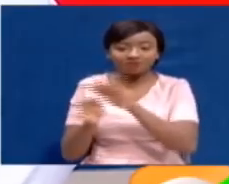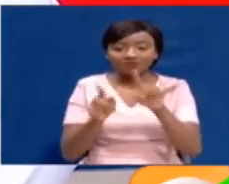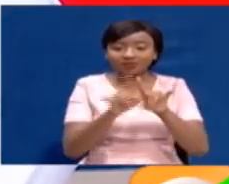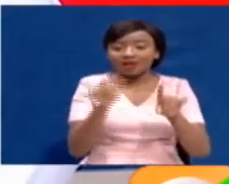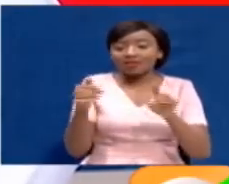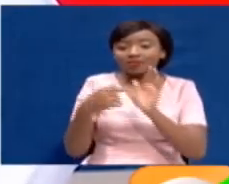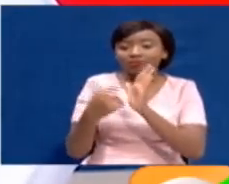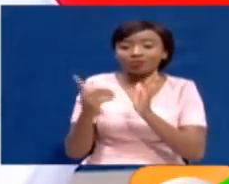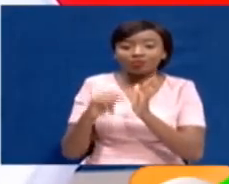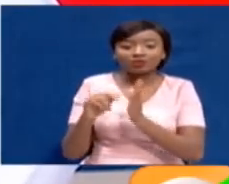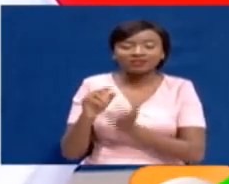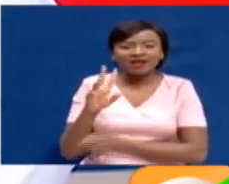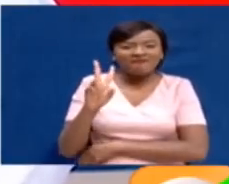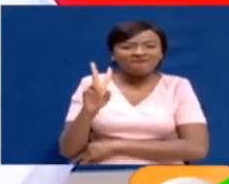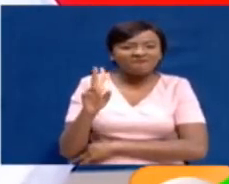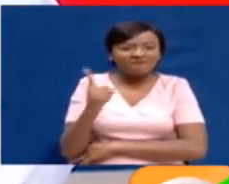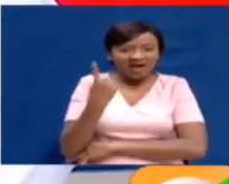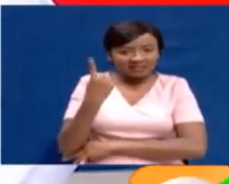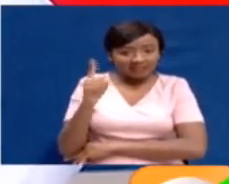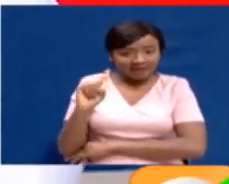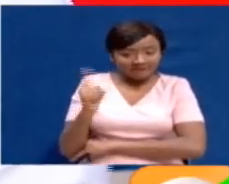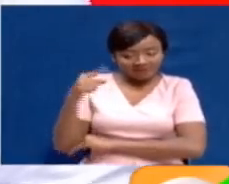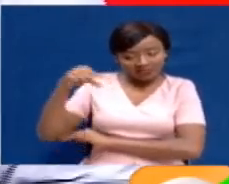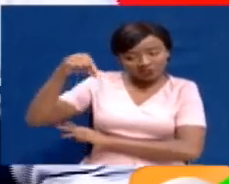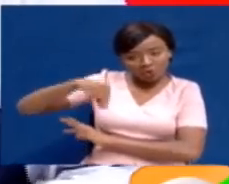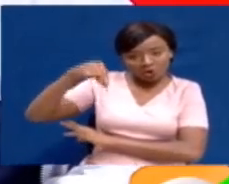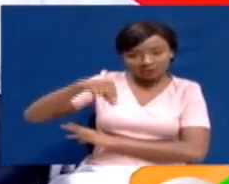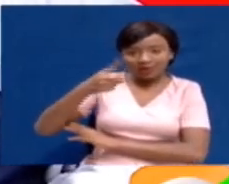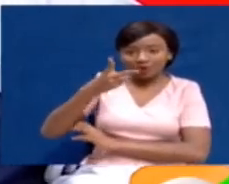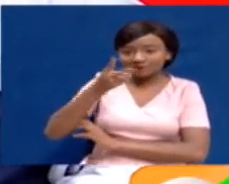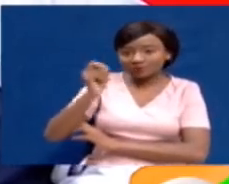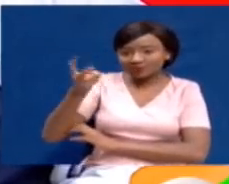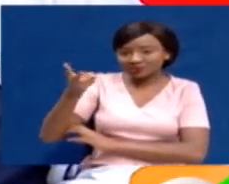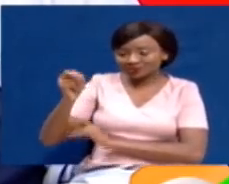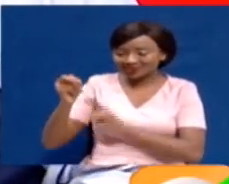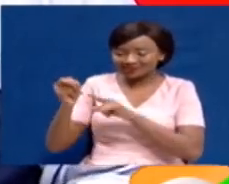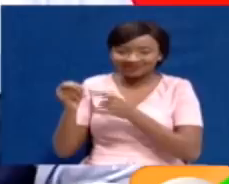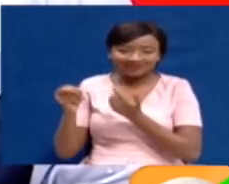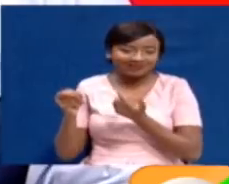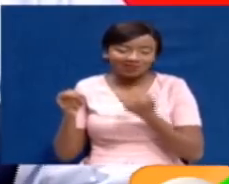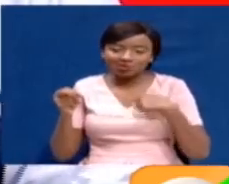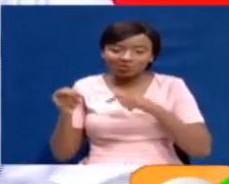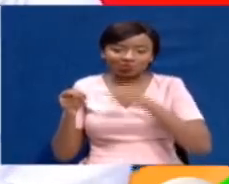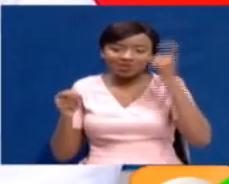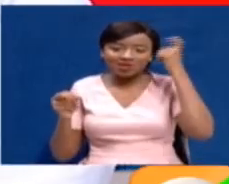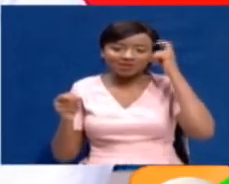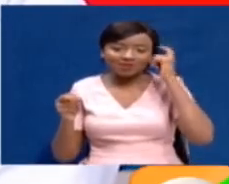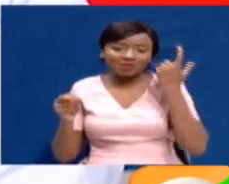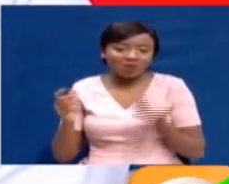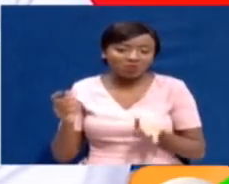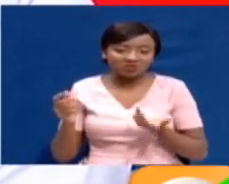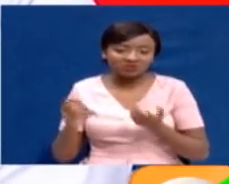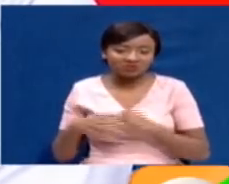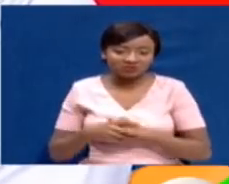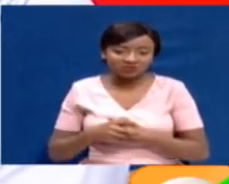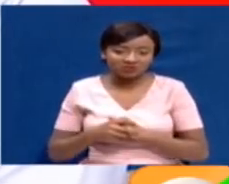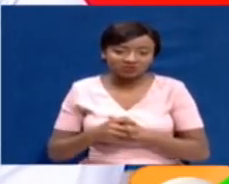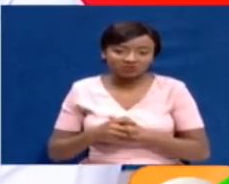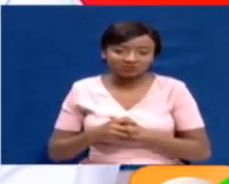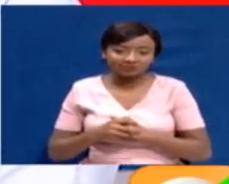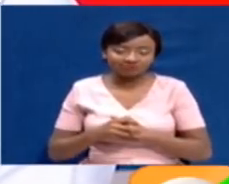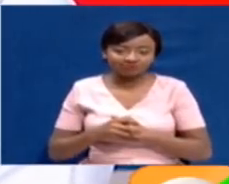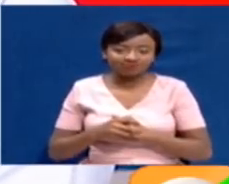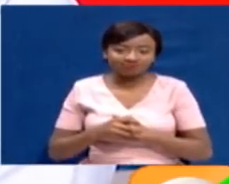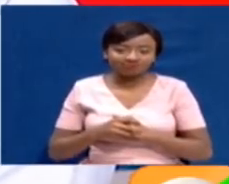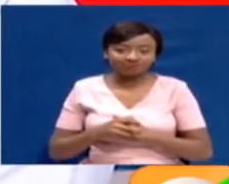The first quarter of 2020 will certainly go down in history, and not for the heavy rains and floods that engulfed the country, but for